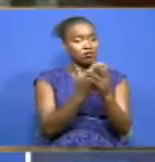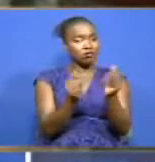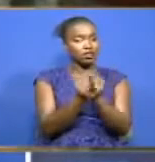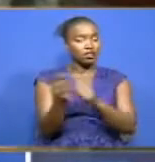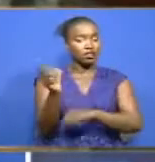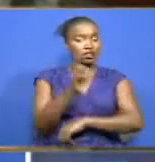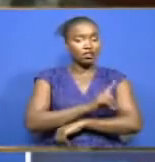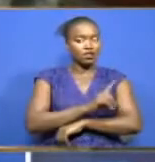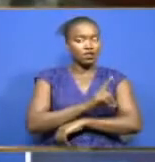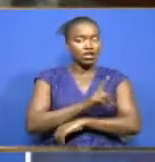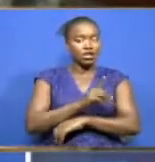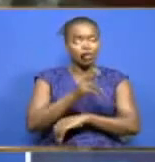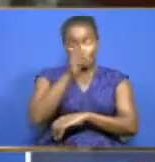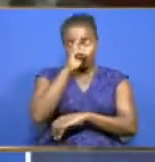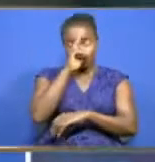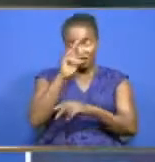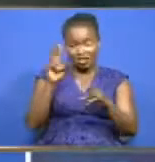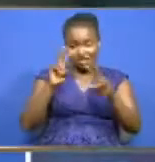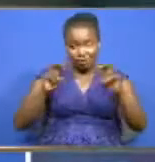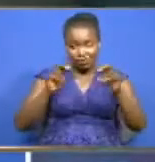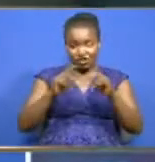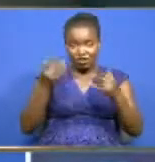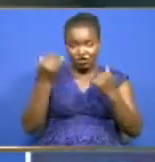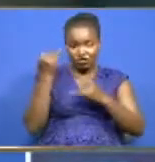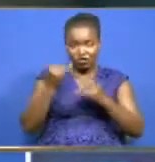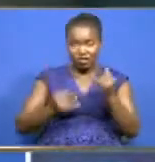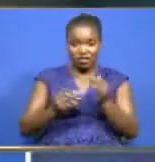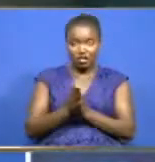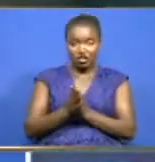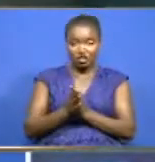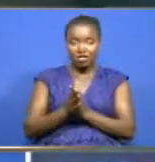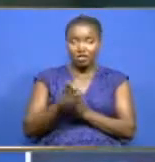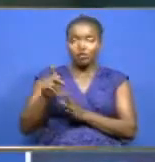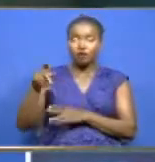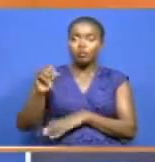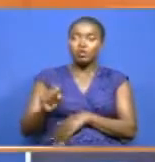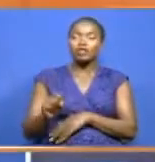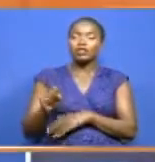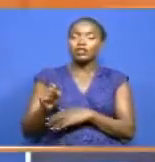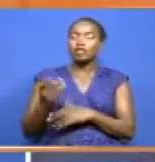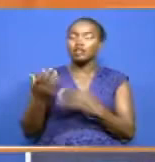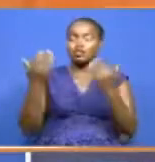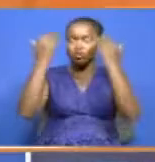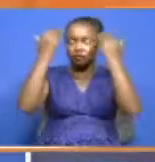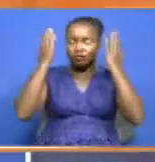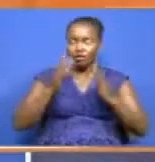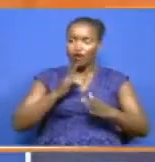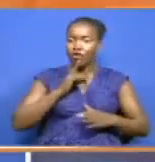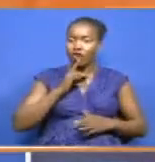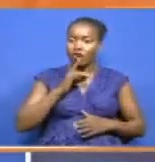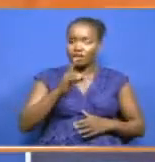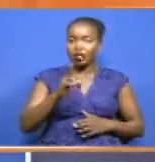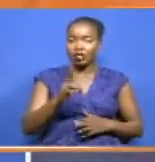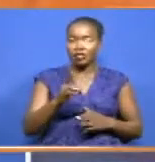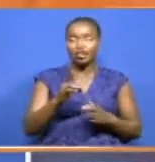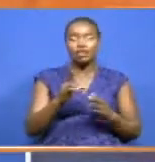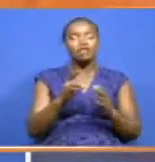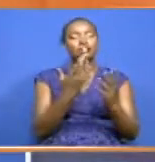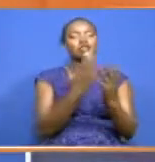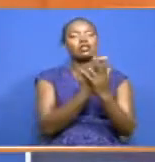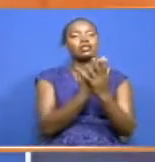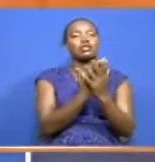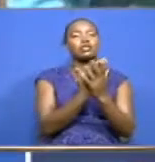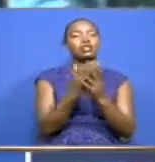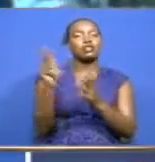the police complete investigations. Senior Principal Magistrate Bernard Choi directed the suspects be remanded at the Kilelesho